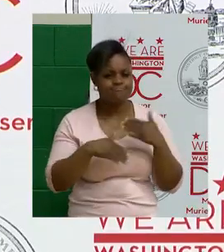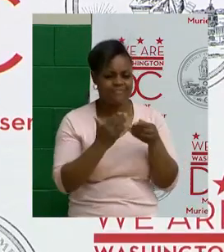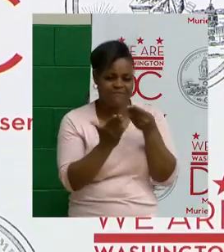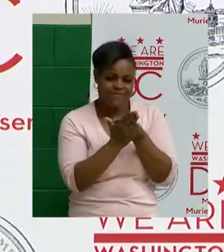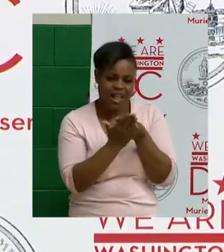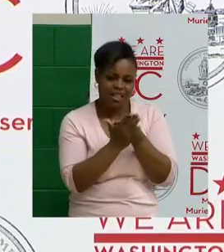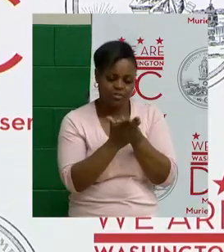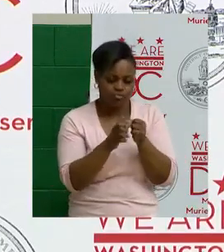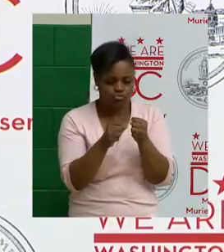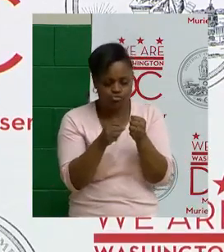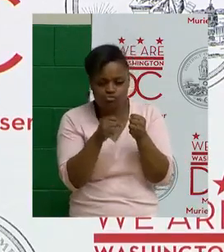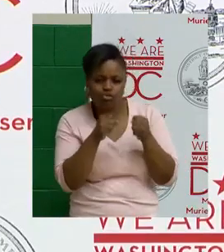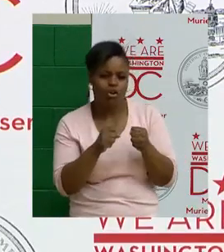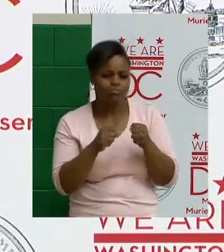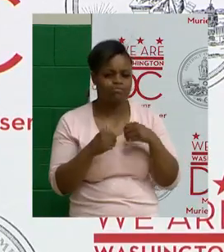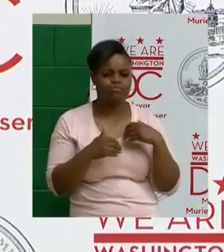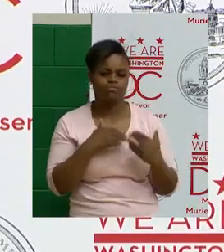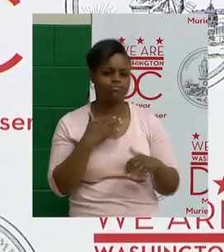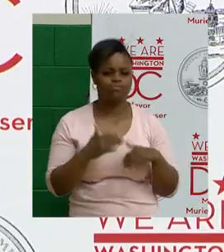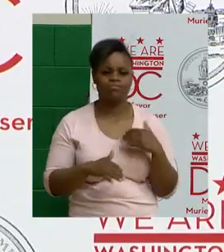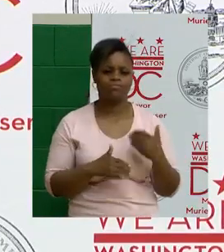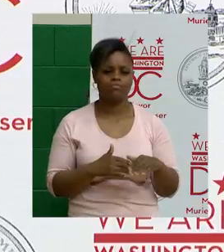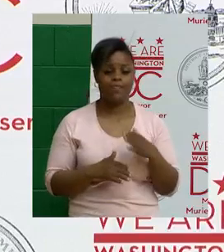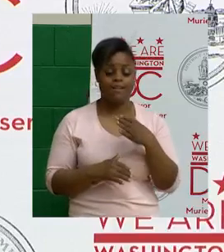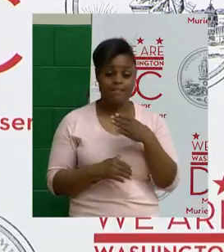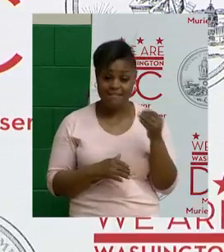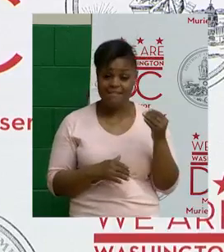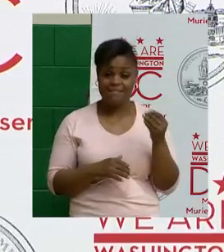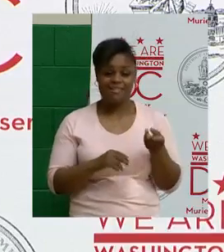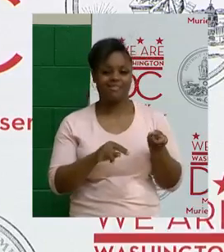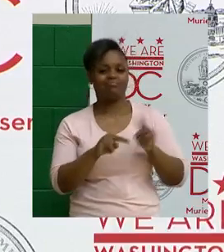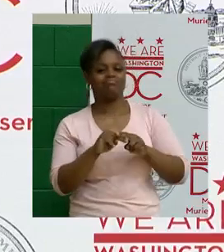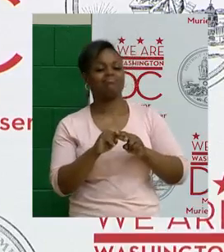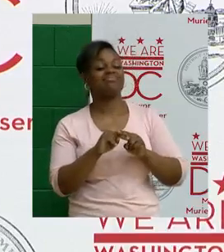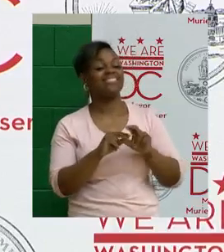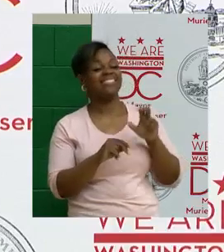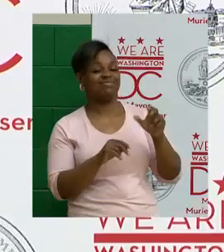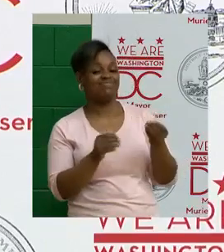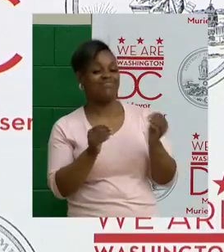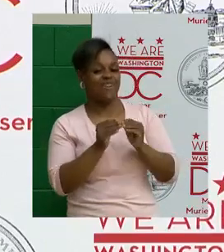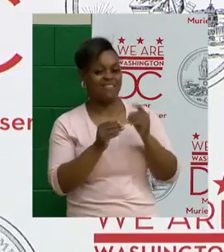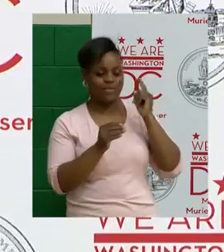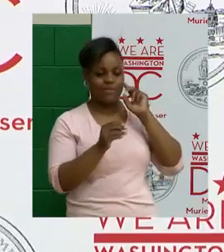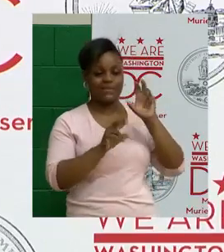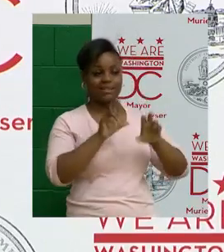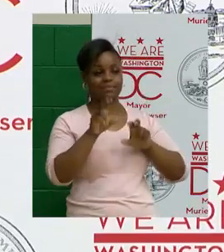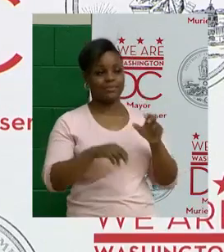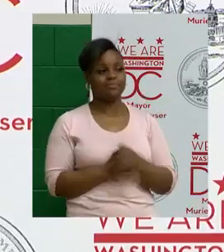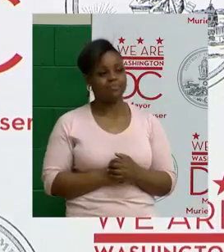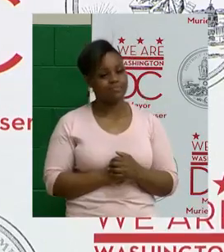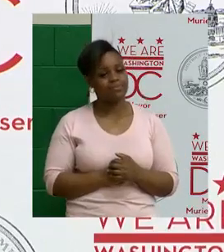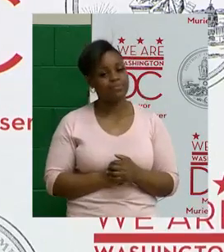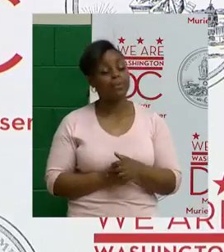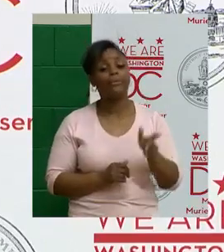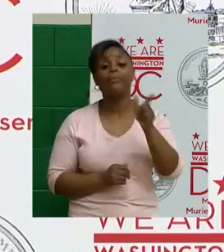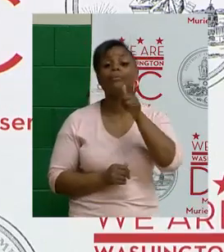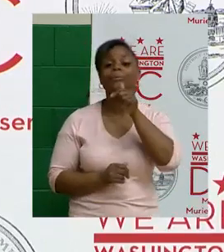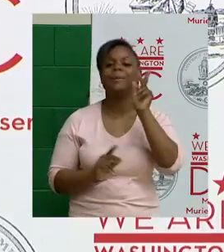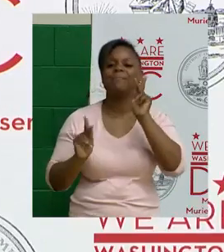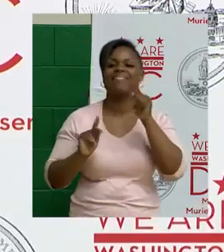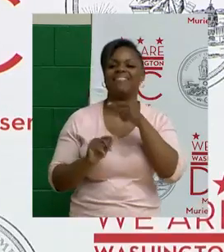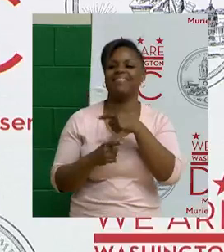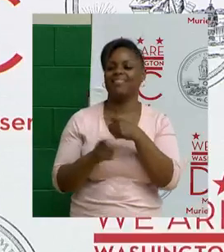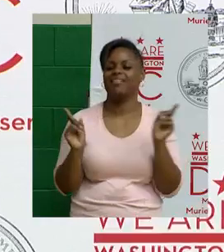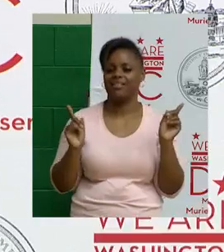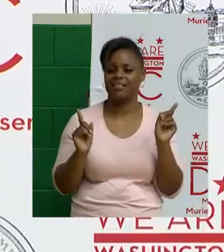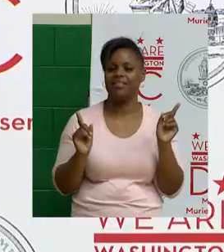grow, but to do even more to make investments in the people of the District of Columbia, especially in the